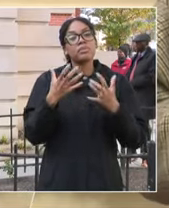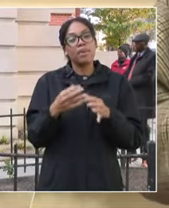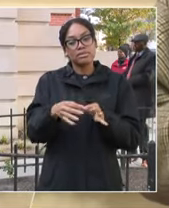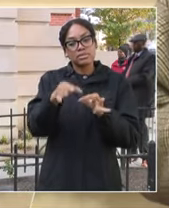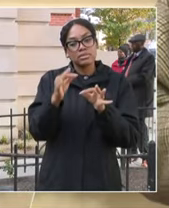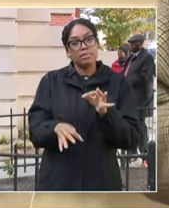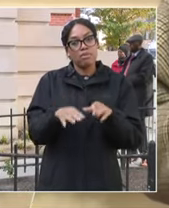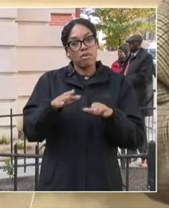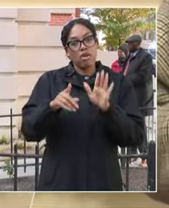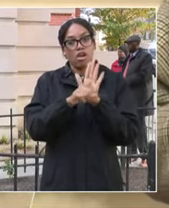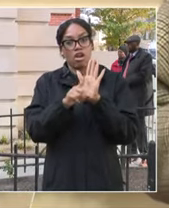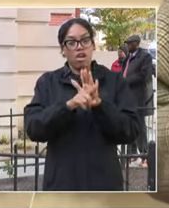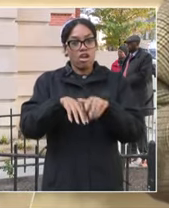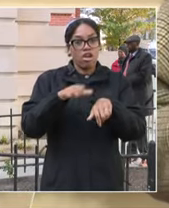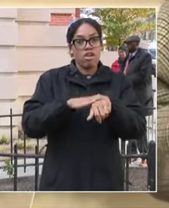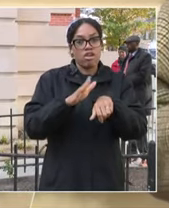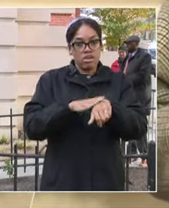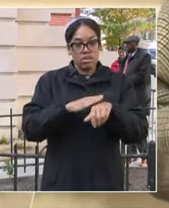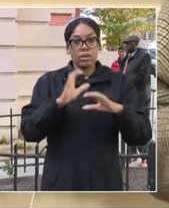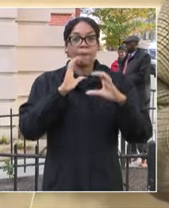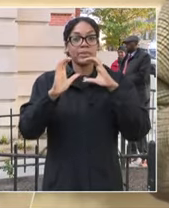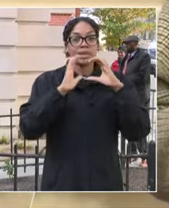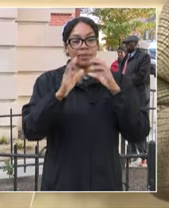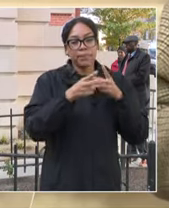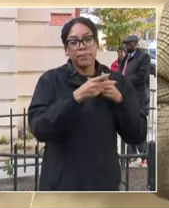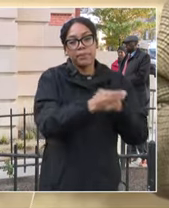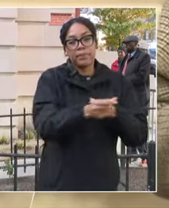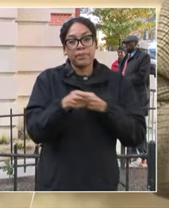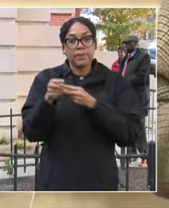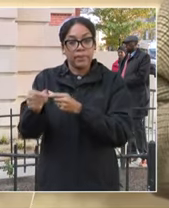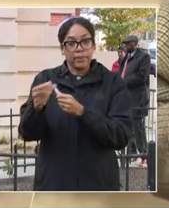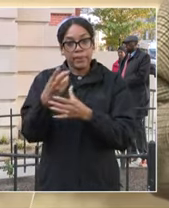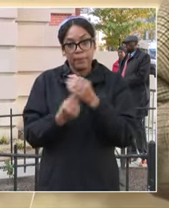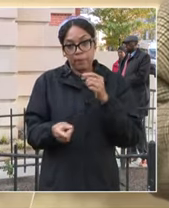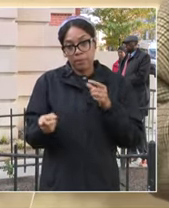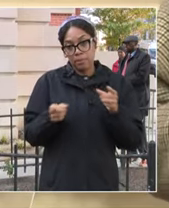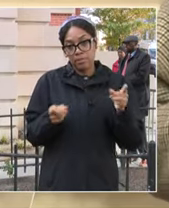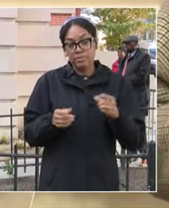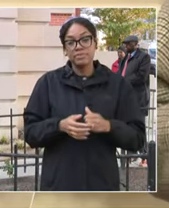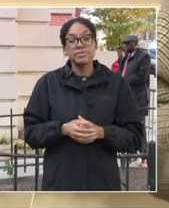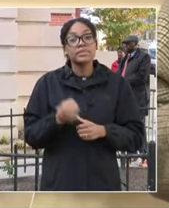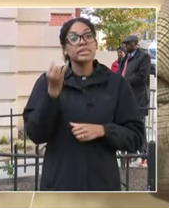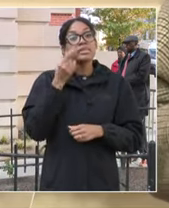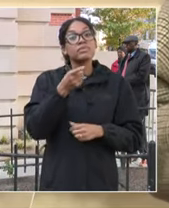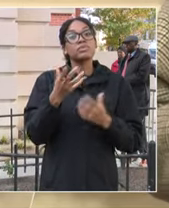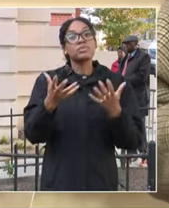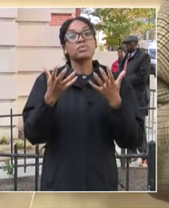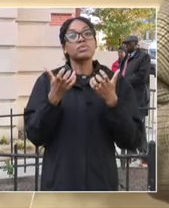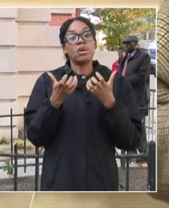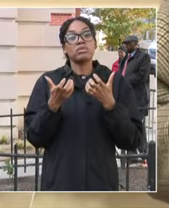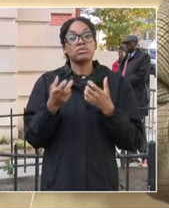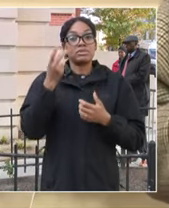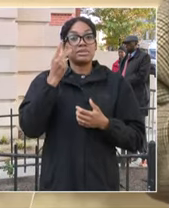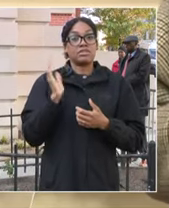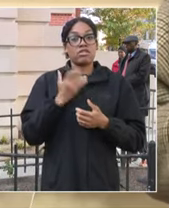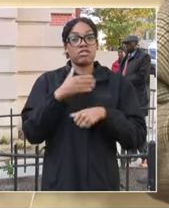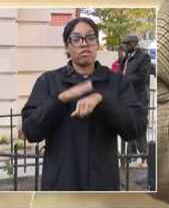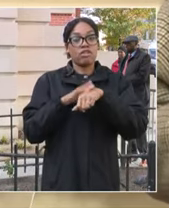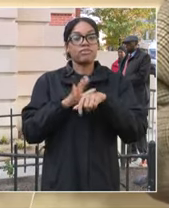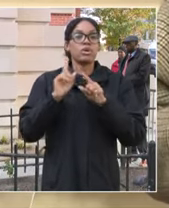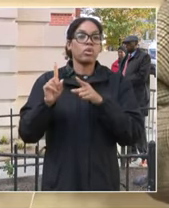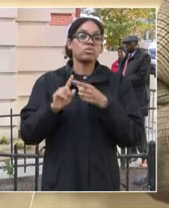for more information about alerts and the increased services we provide during hypothermia season, please visit our website